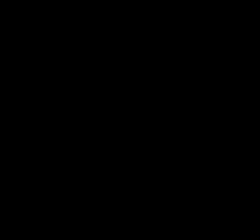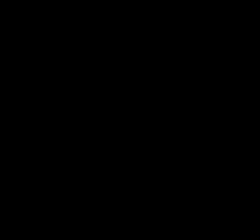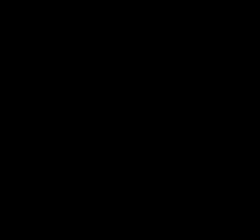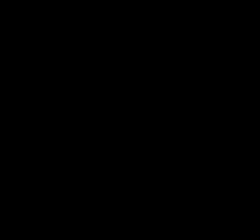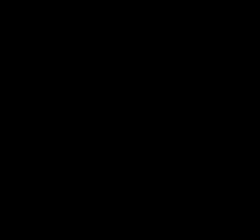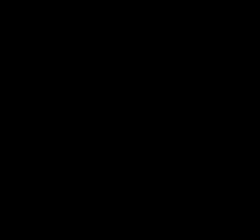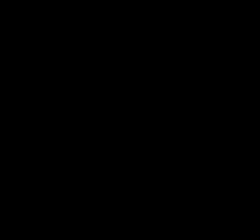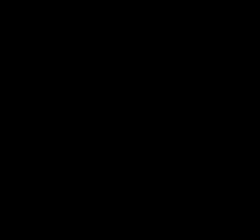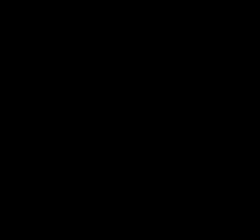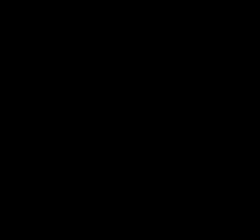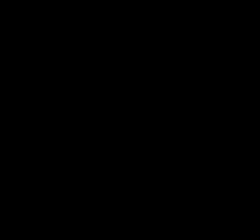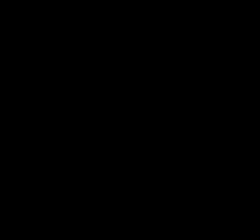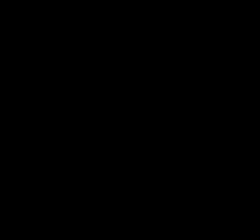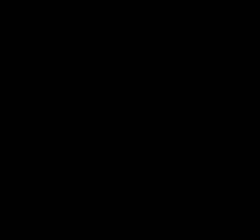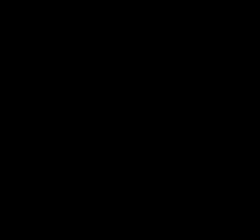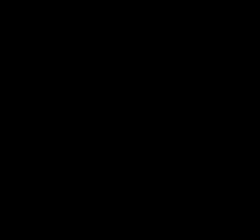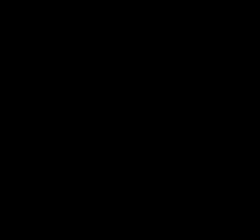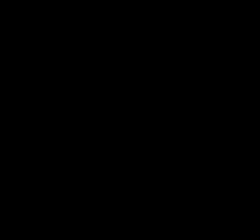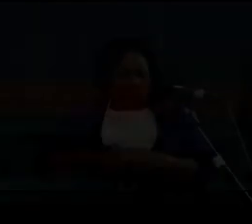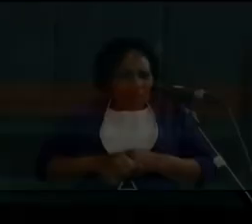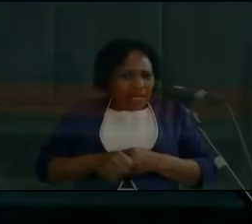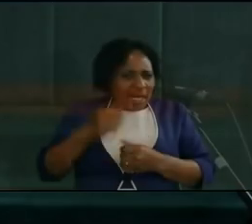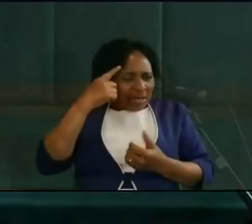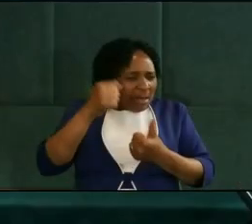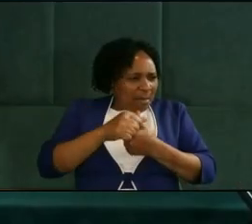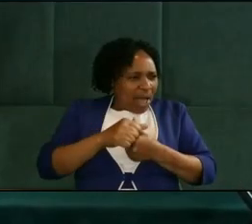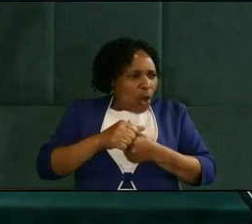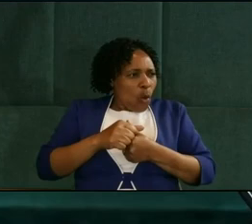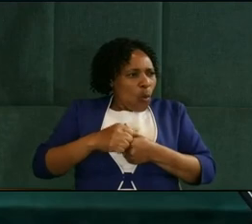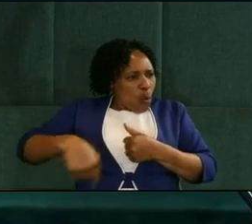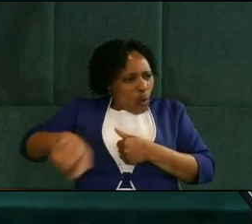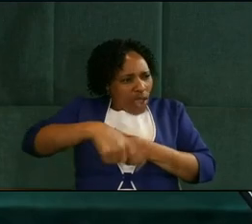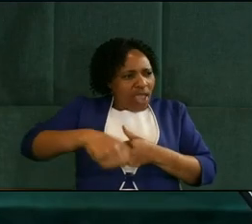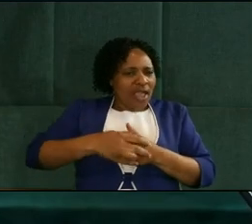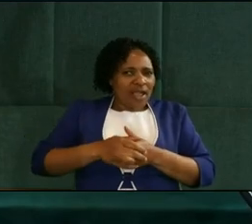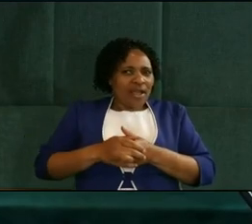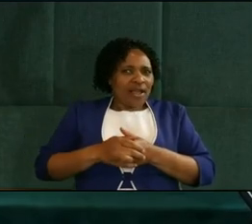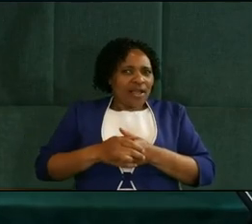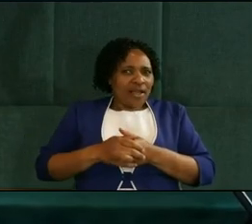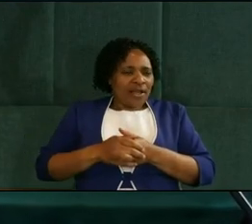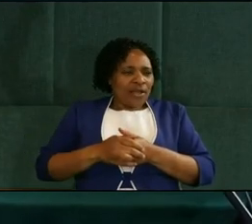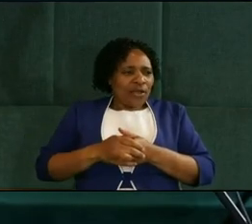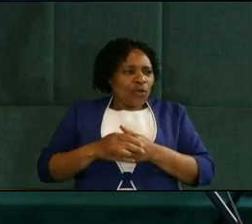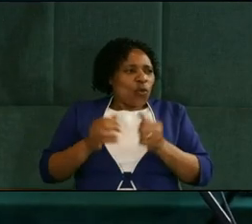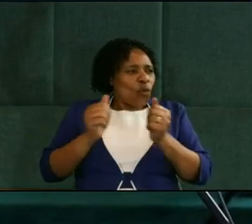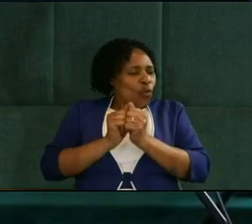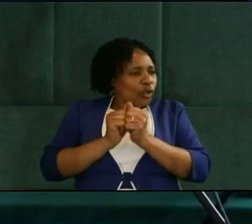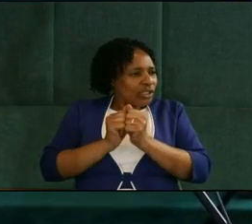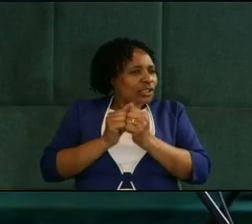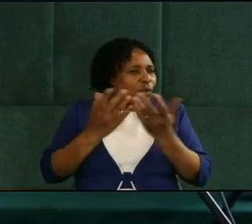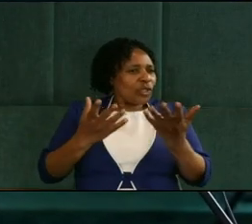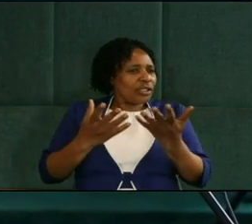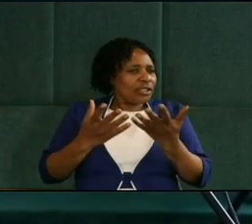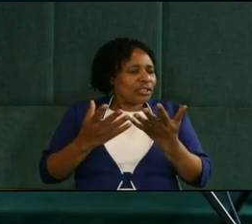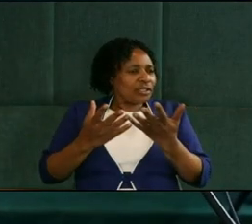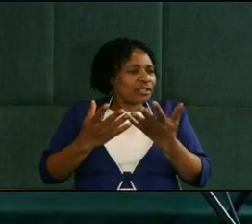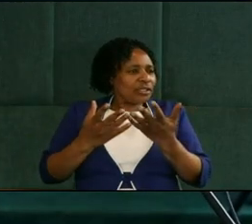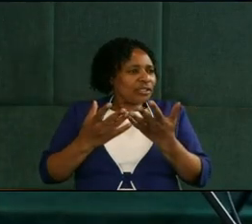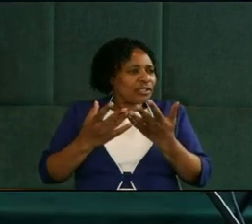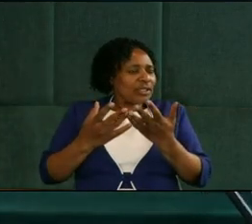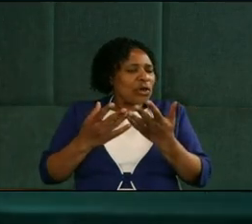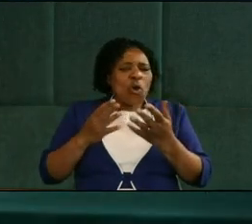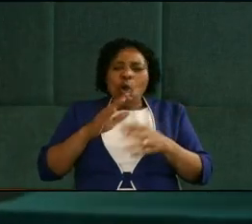We will supply the invitation. He's only him alone, you know, but he's we, because he's with the Father, Son, and Holy